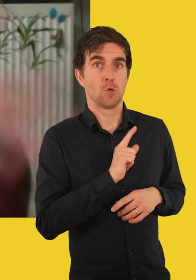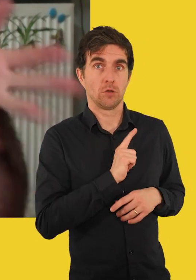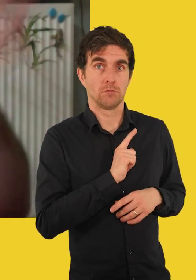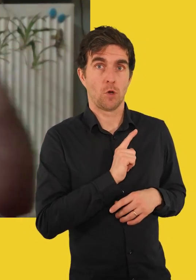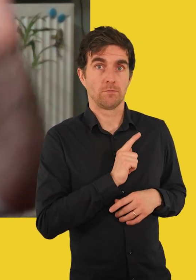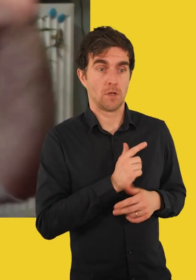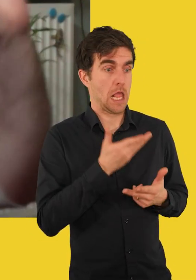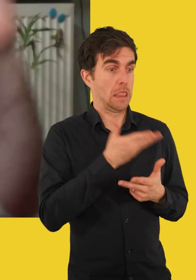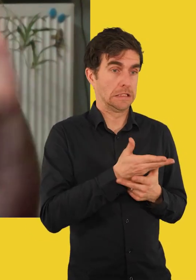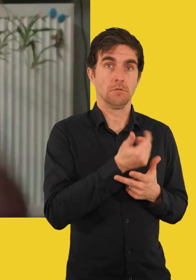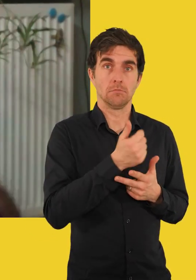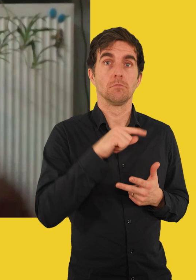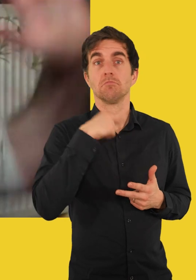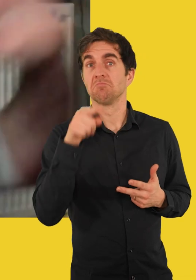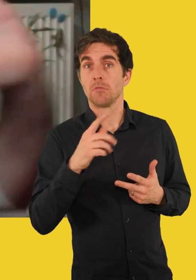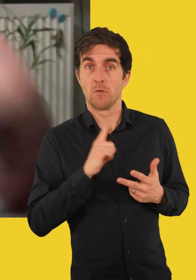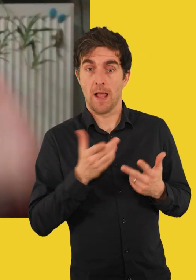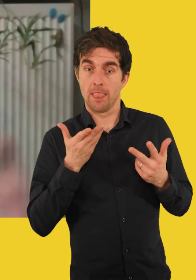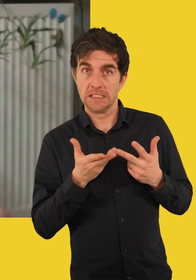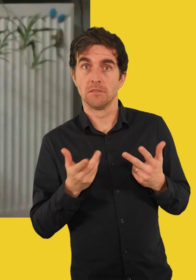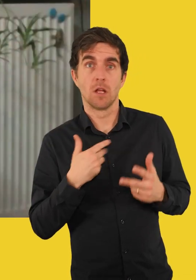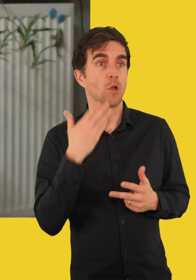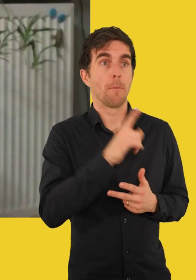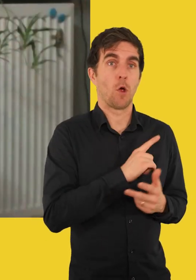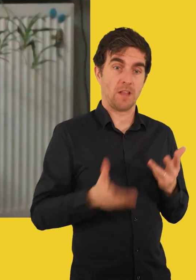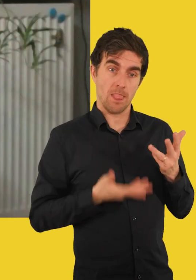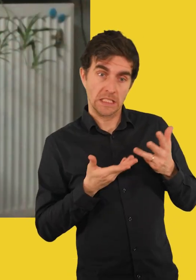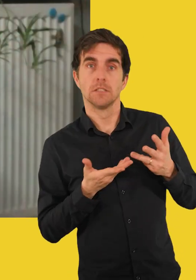only looking to get that part of it out of it.